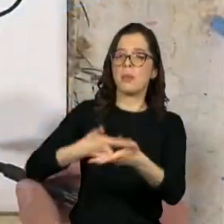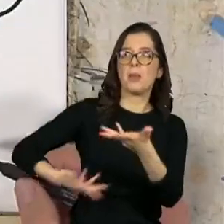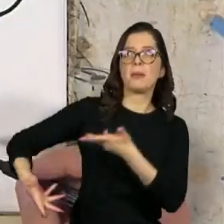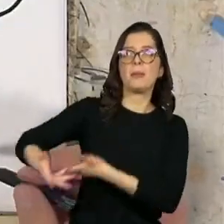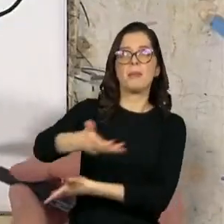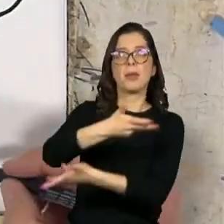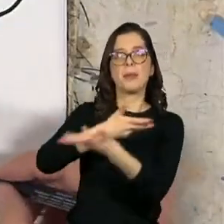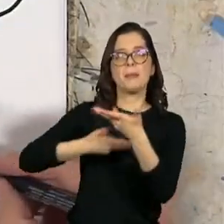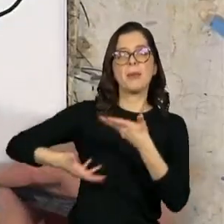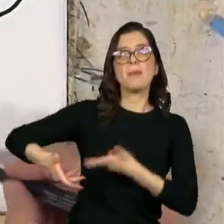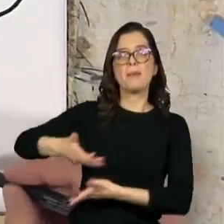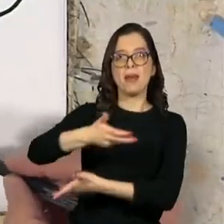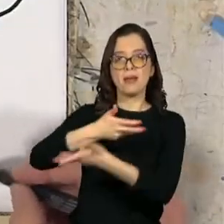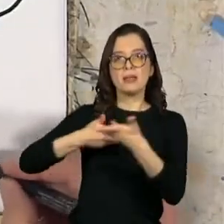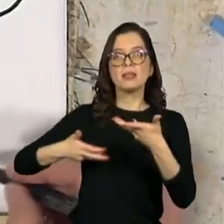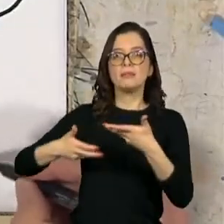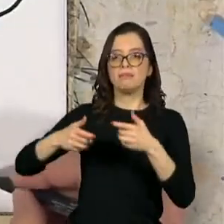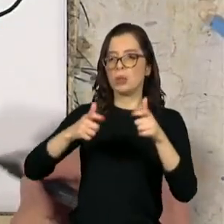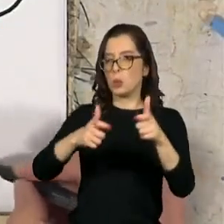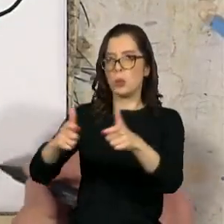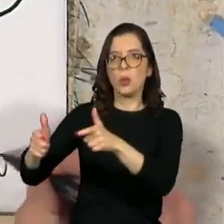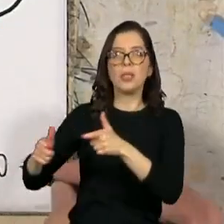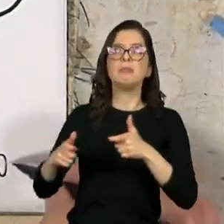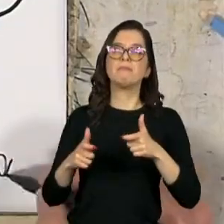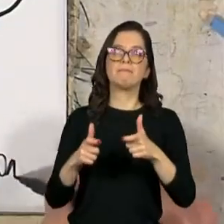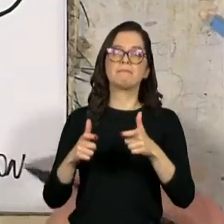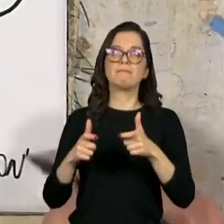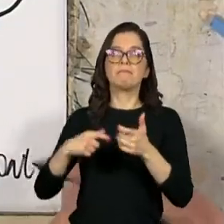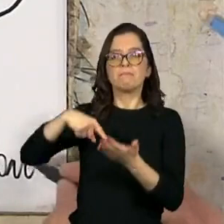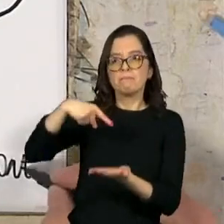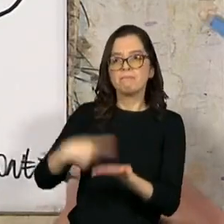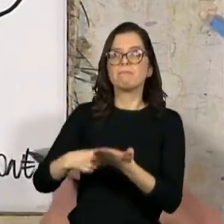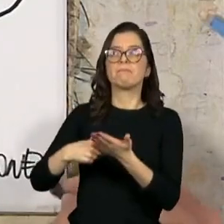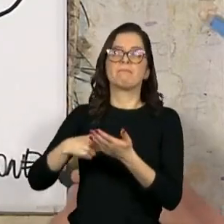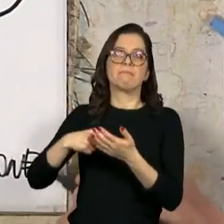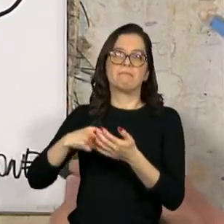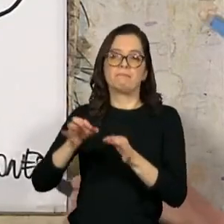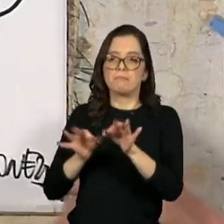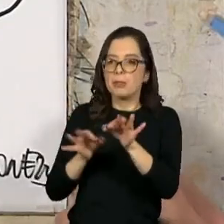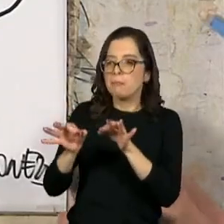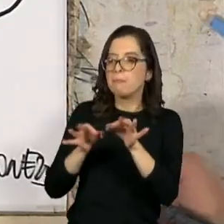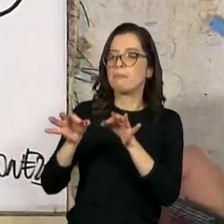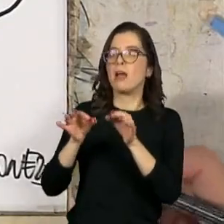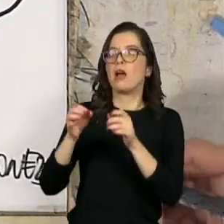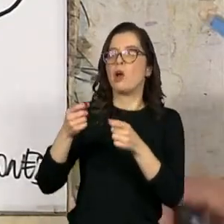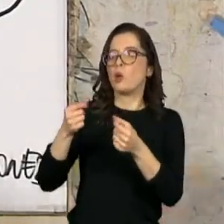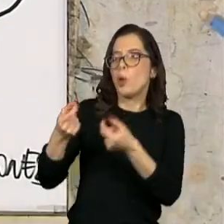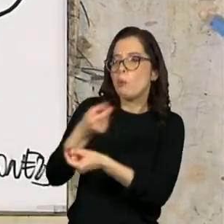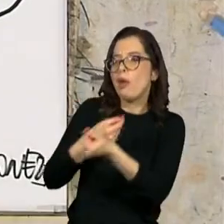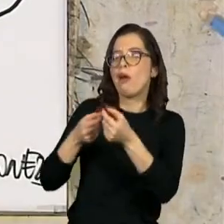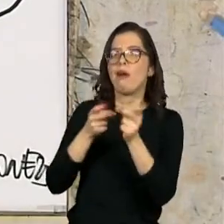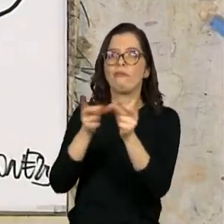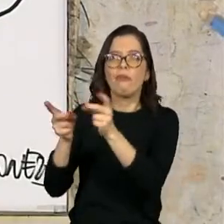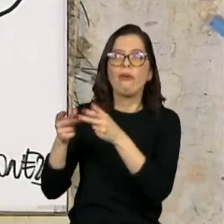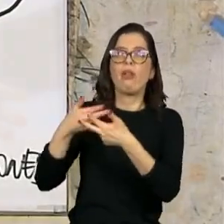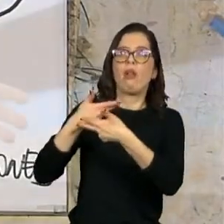that free capital flows and the trade agreements that